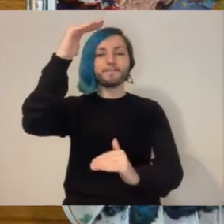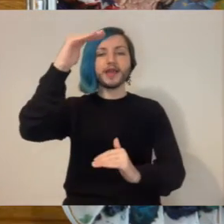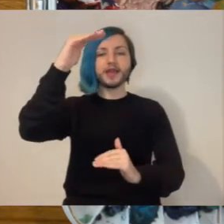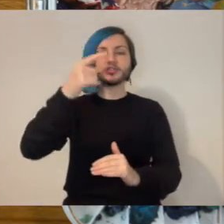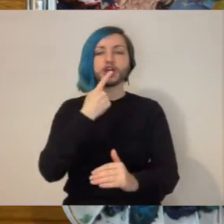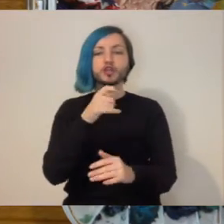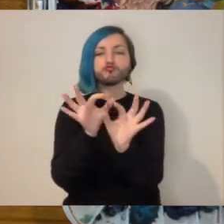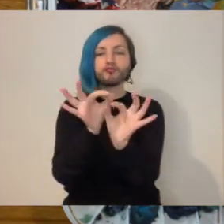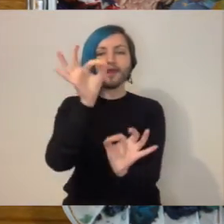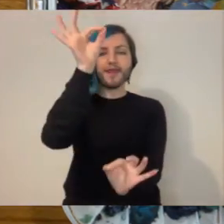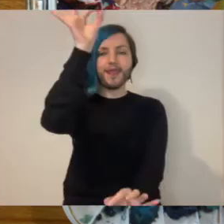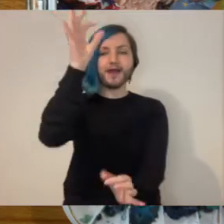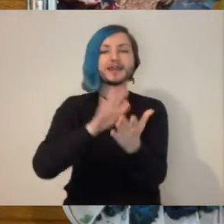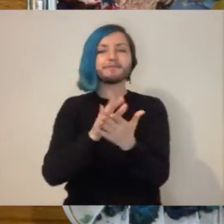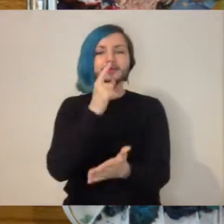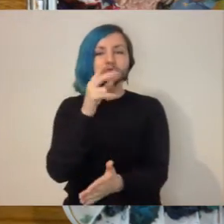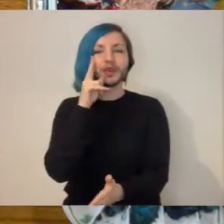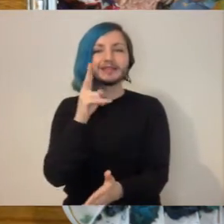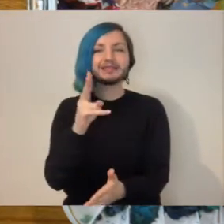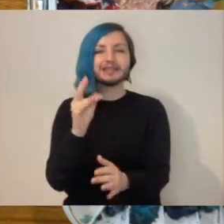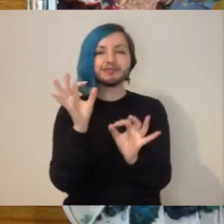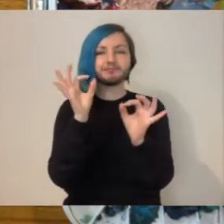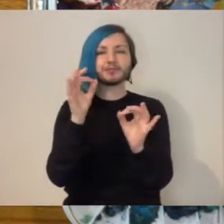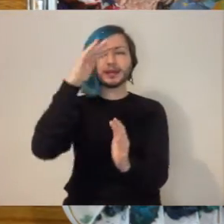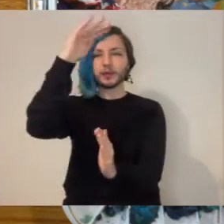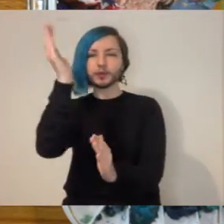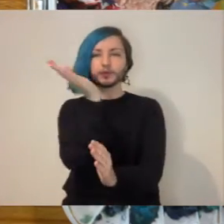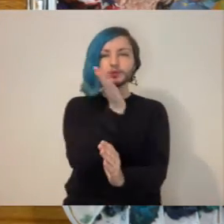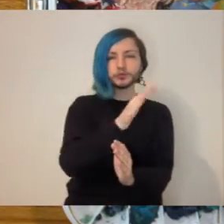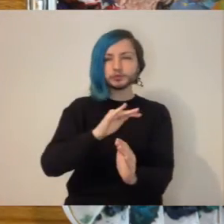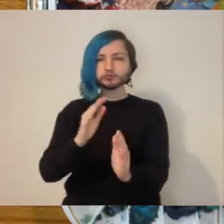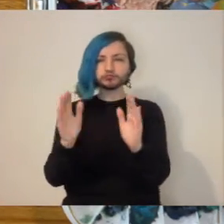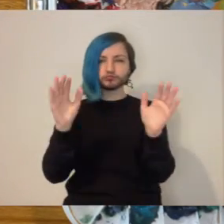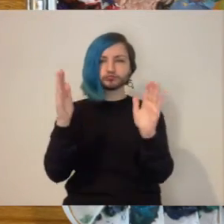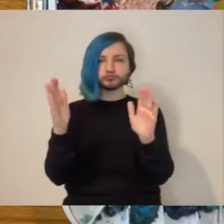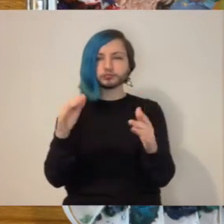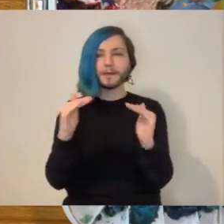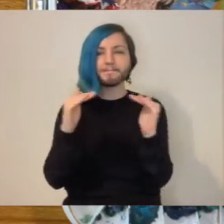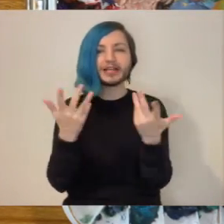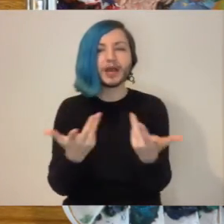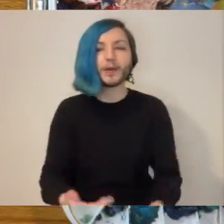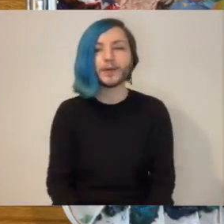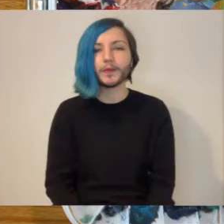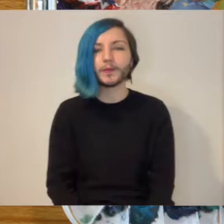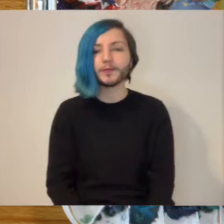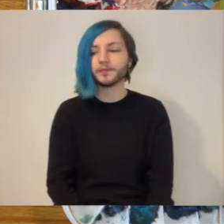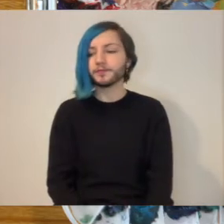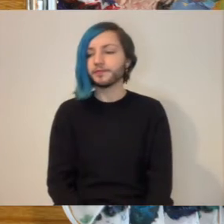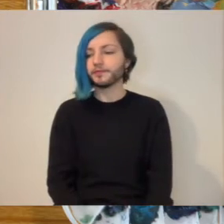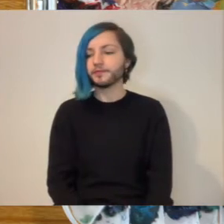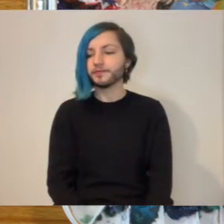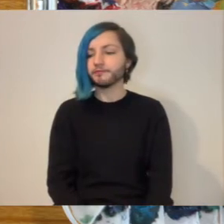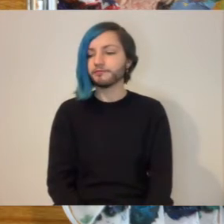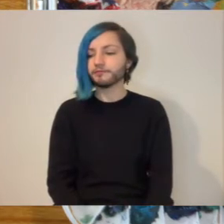bottom of the page and the red line up the middle. So you can see exactly how that kind of marries and up with that. So I